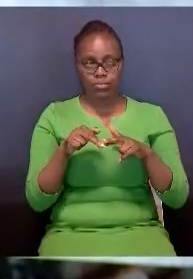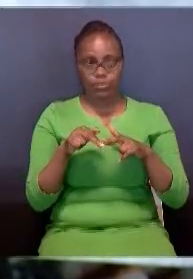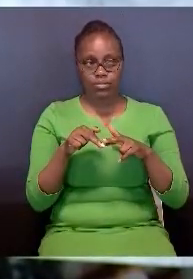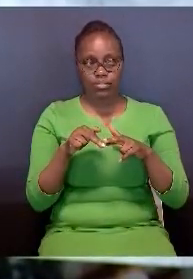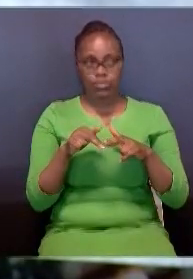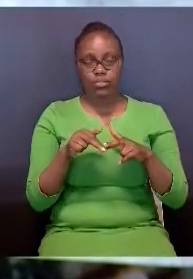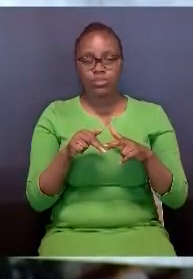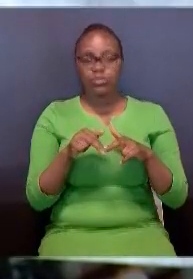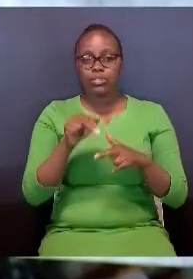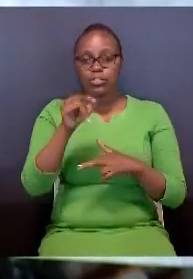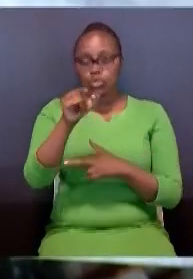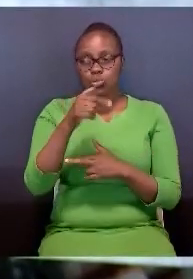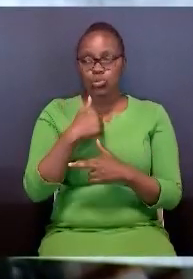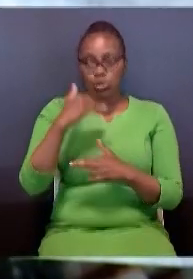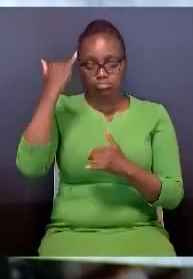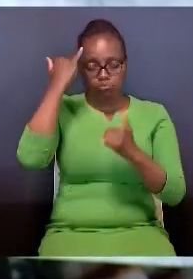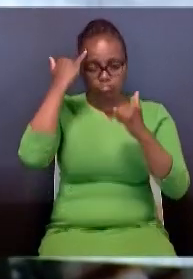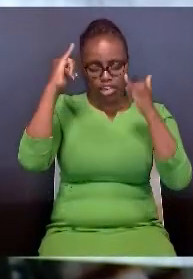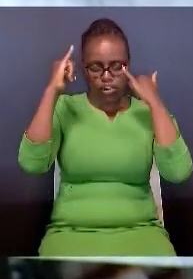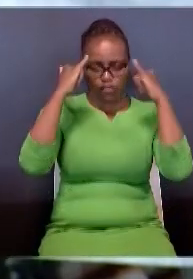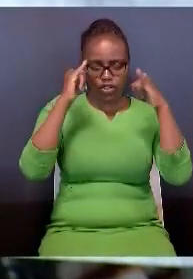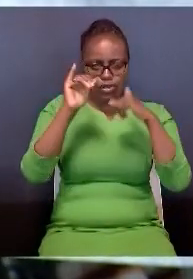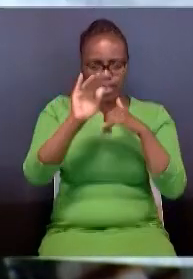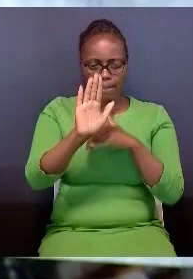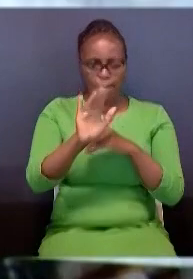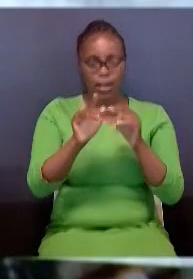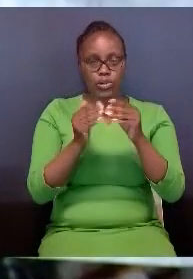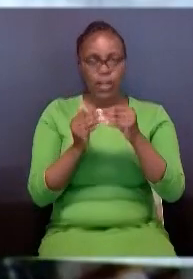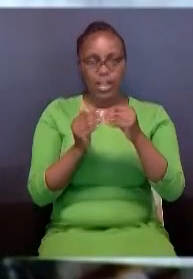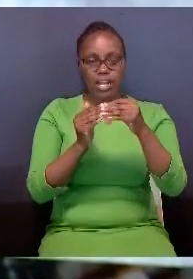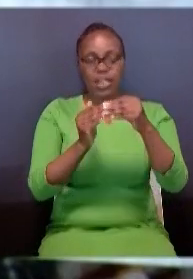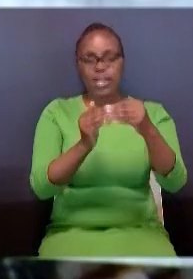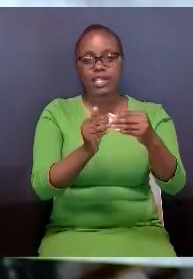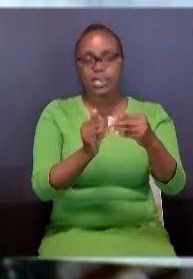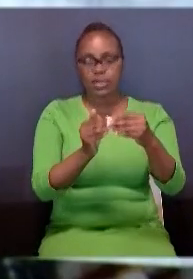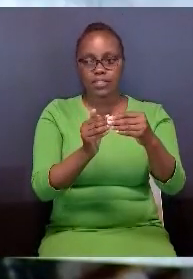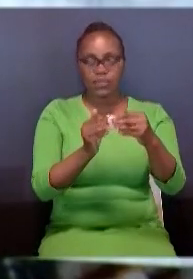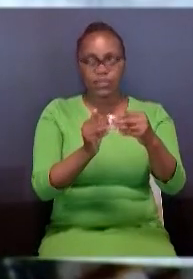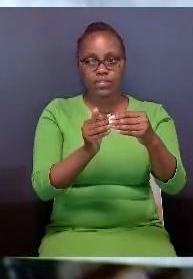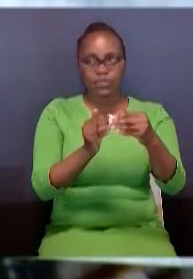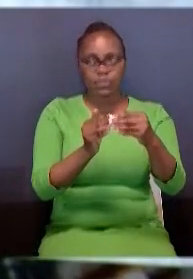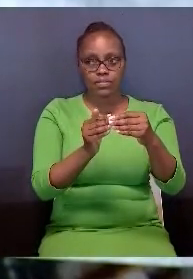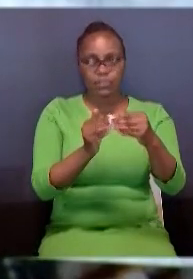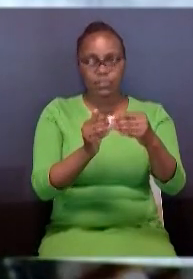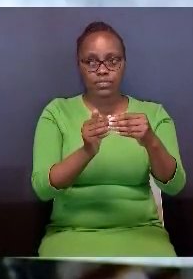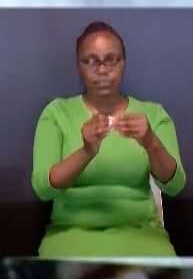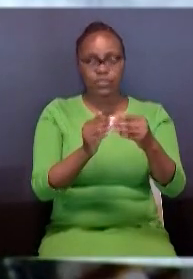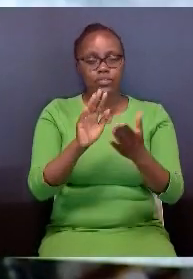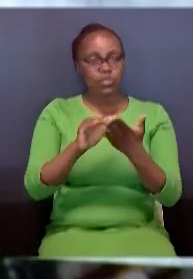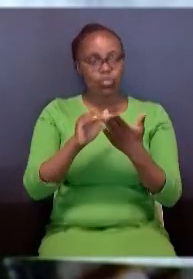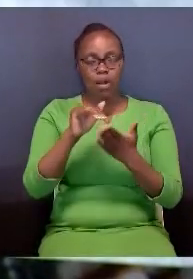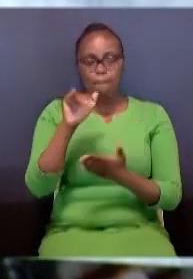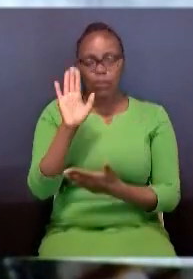With your insights and innovations, you are leading the way for a more